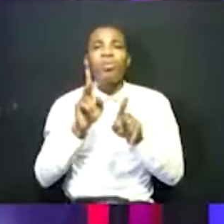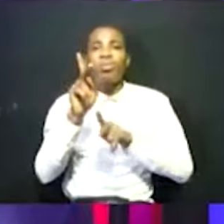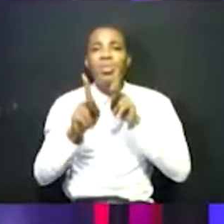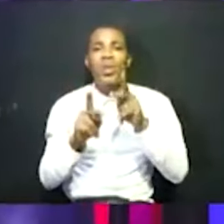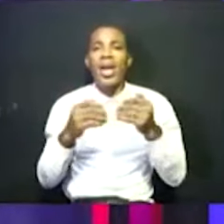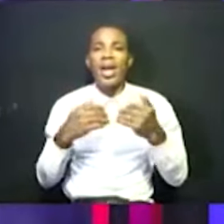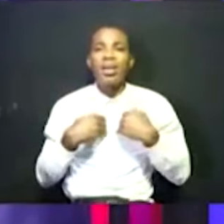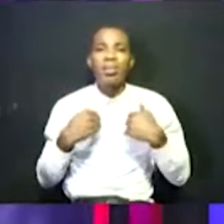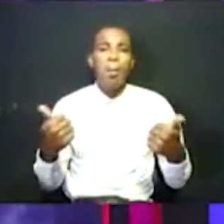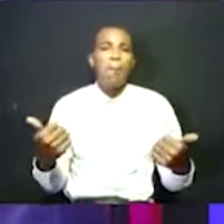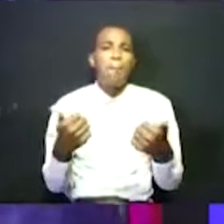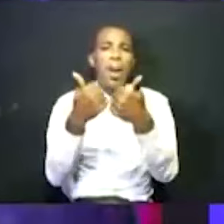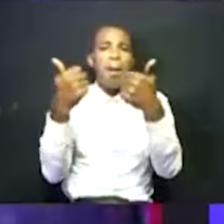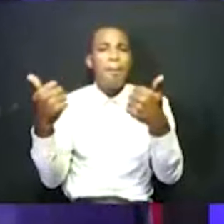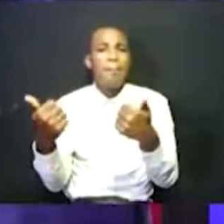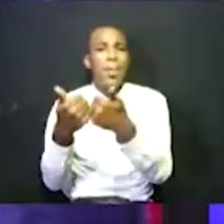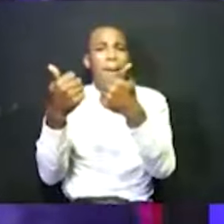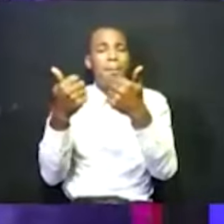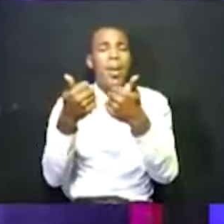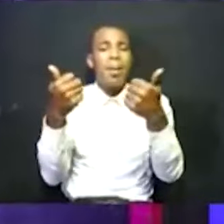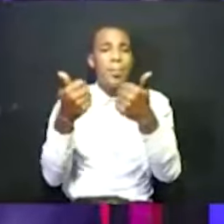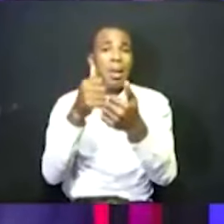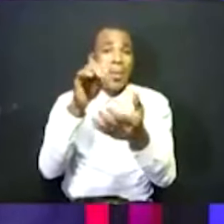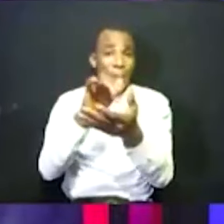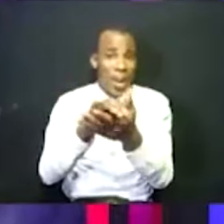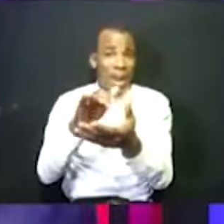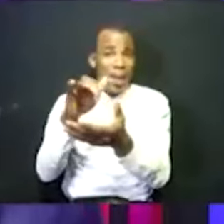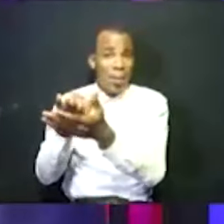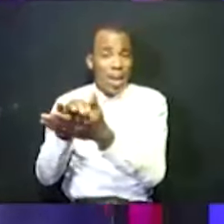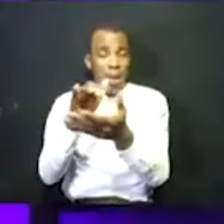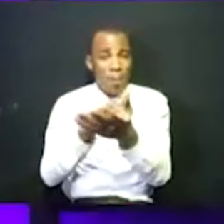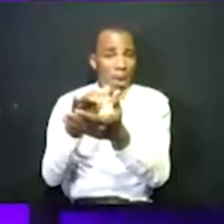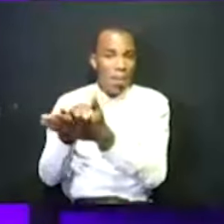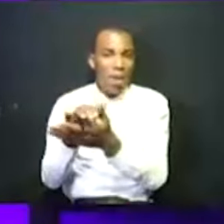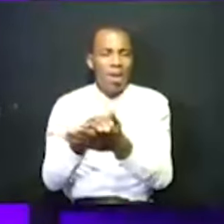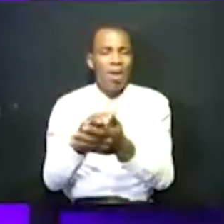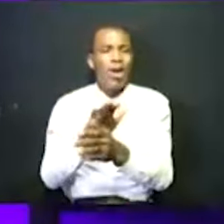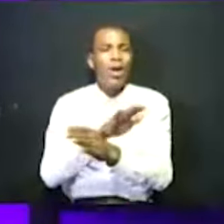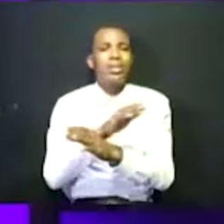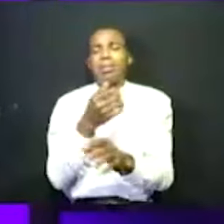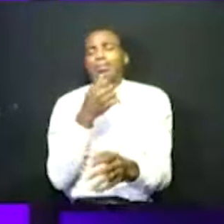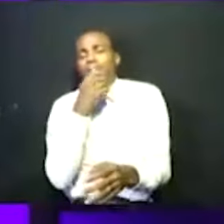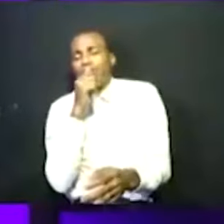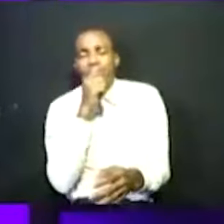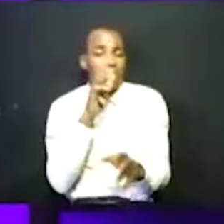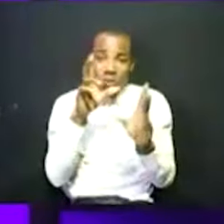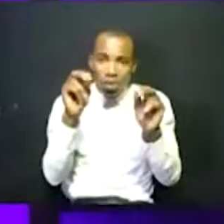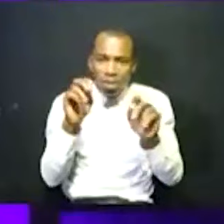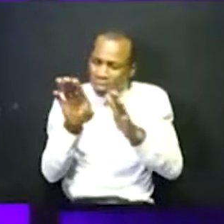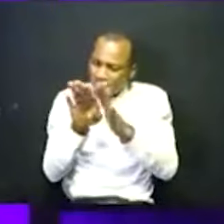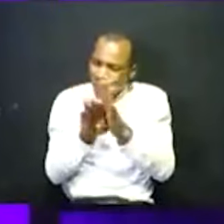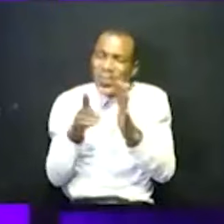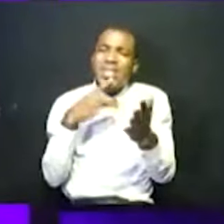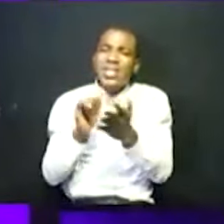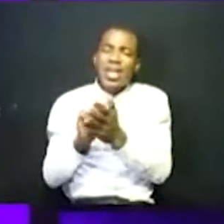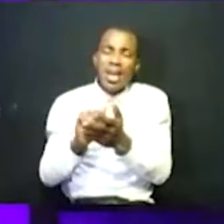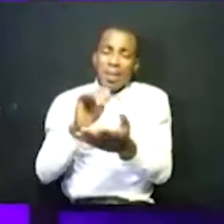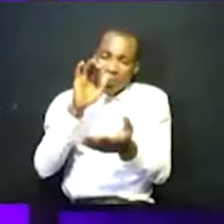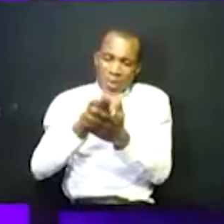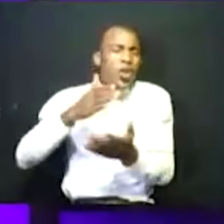The Bible says that marriage is good. So put that as a standard and work towards it. When you cast them, none person or